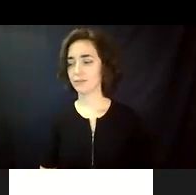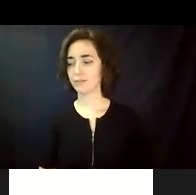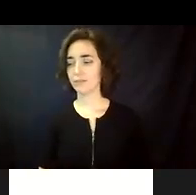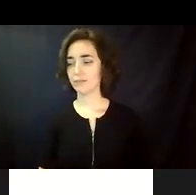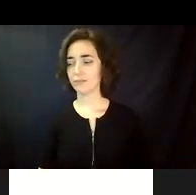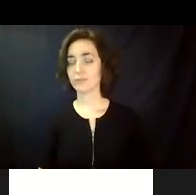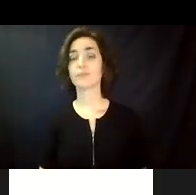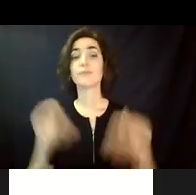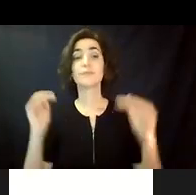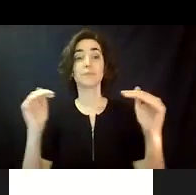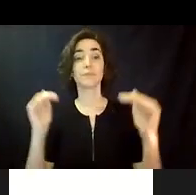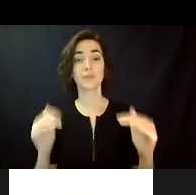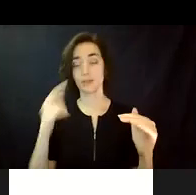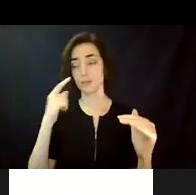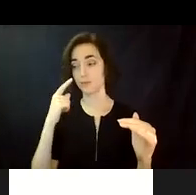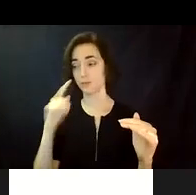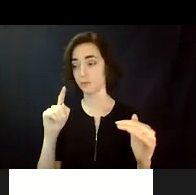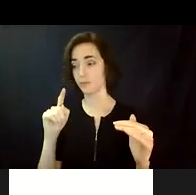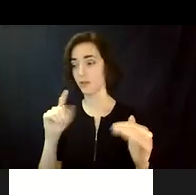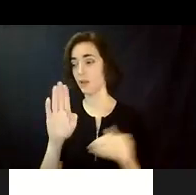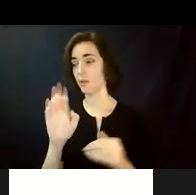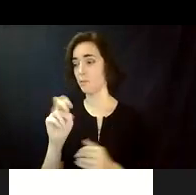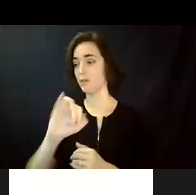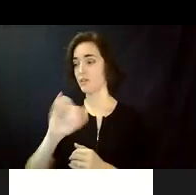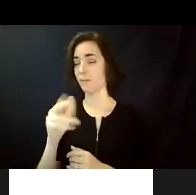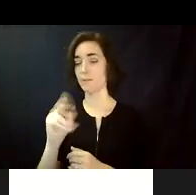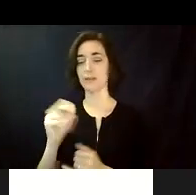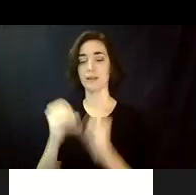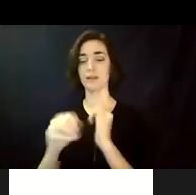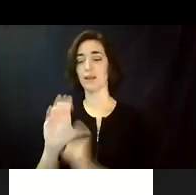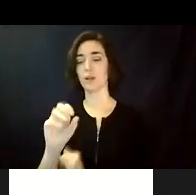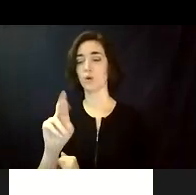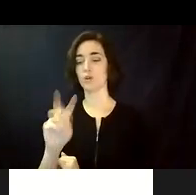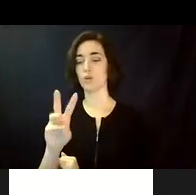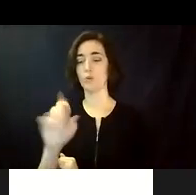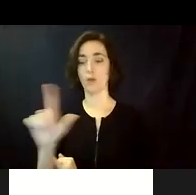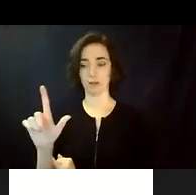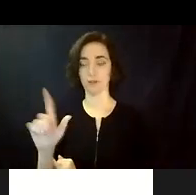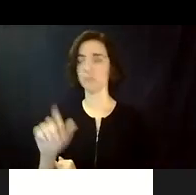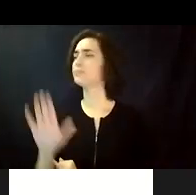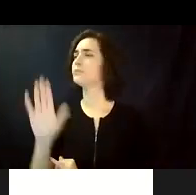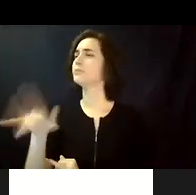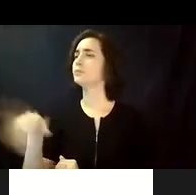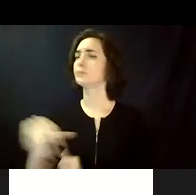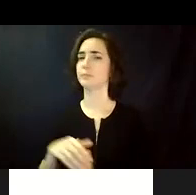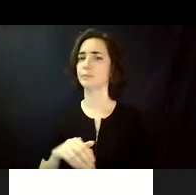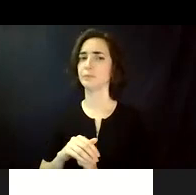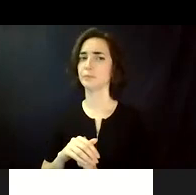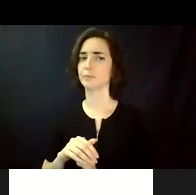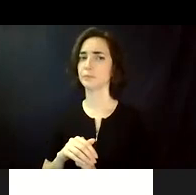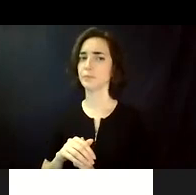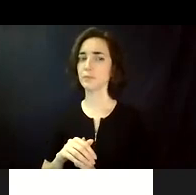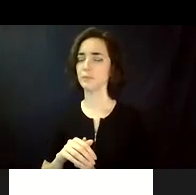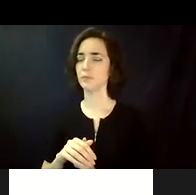My next question is for Benjamin Cornwell. Are there any notable changes for